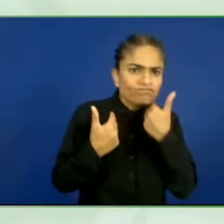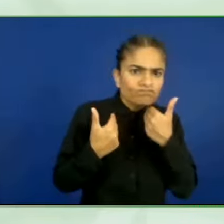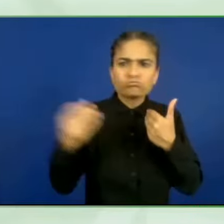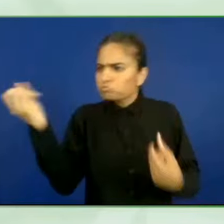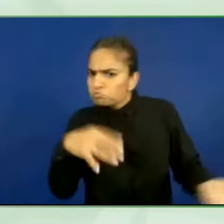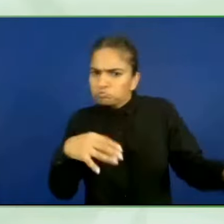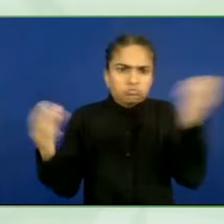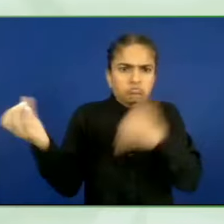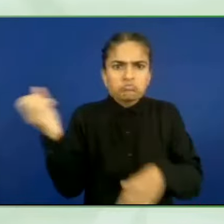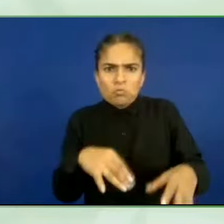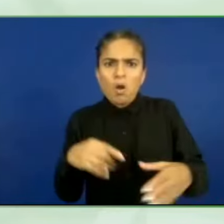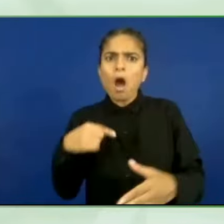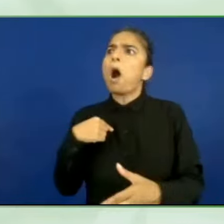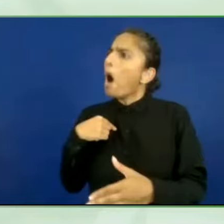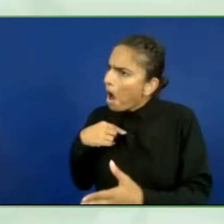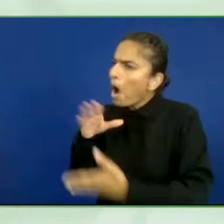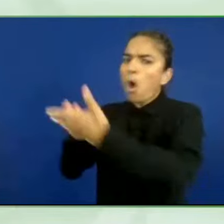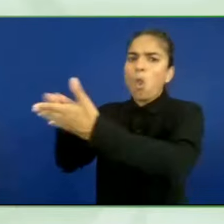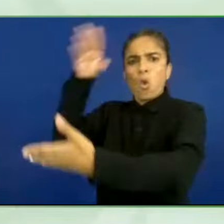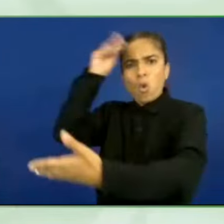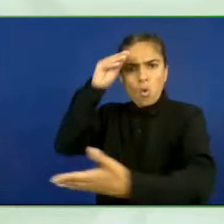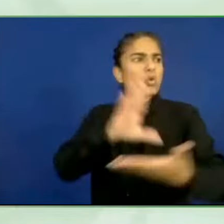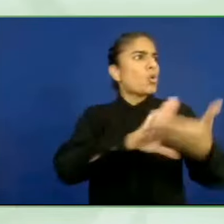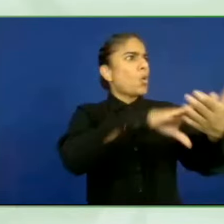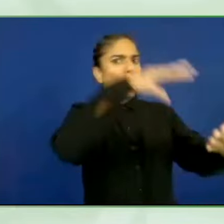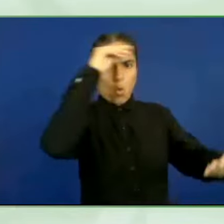open space of discussion.